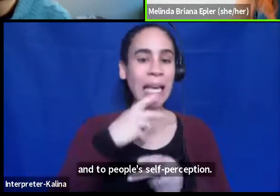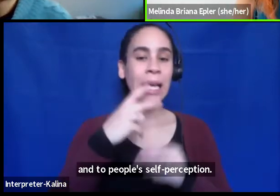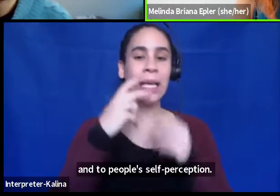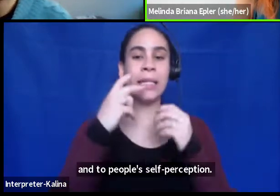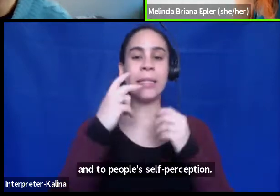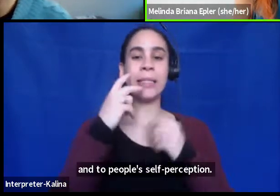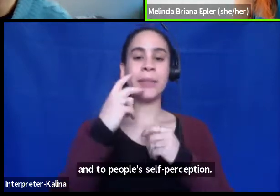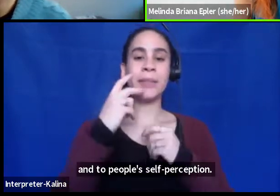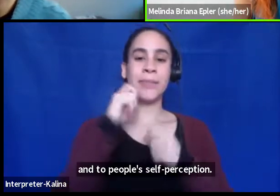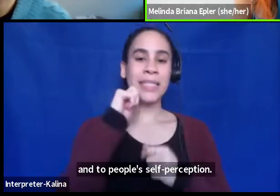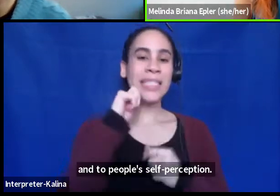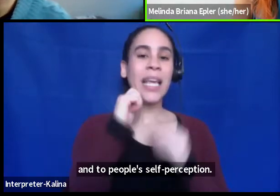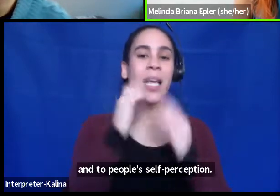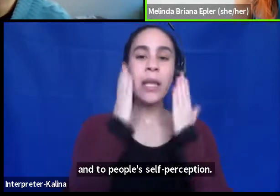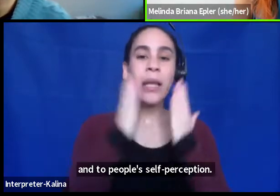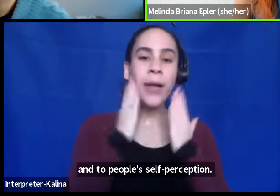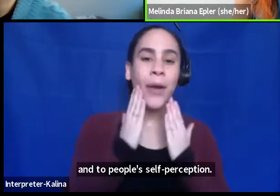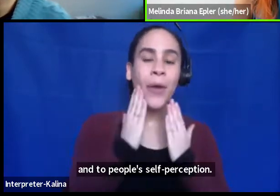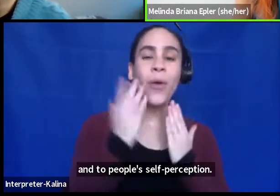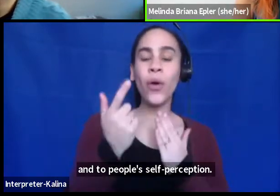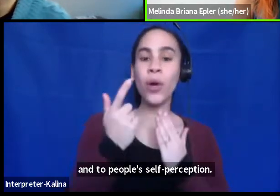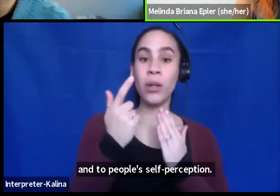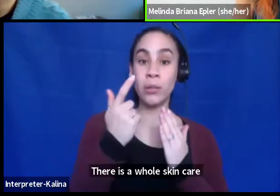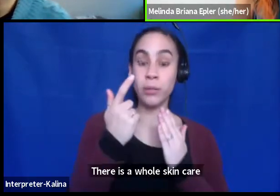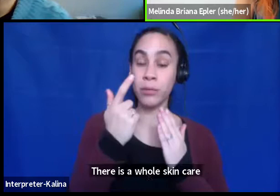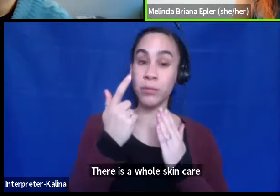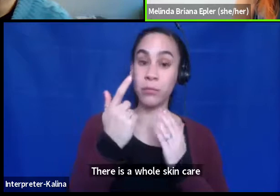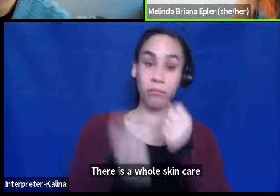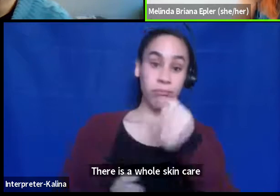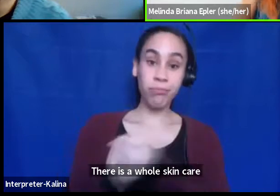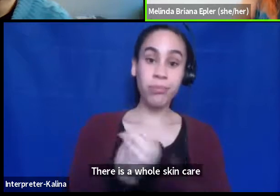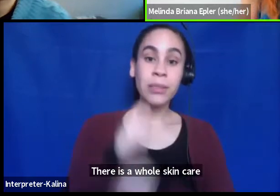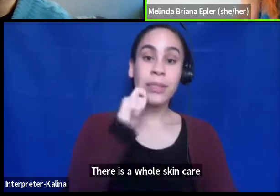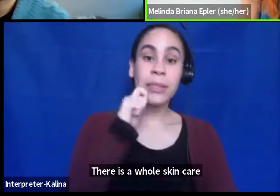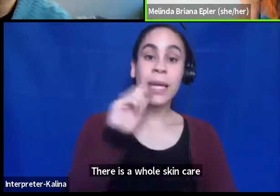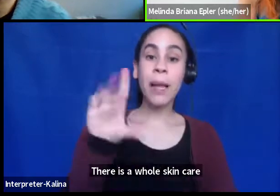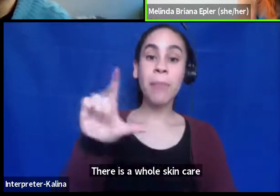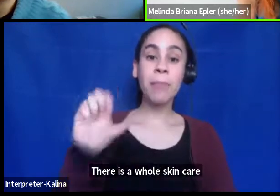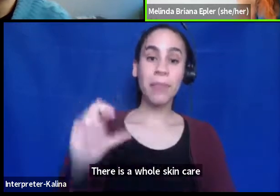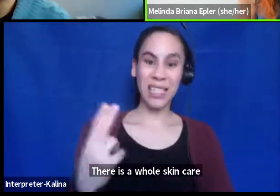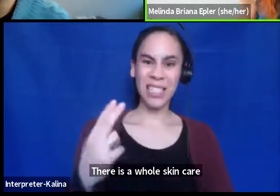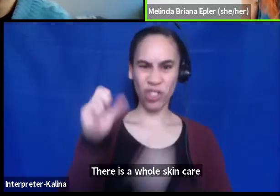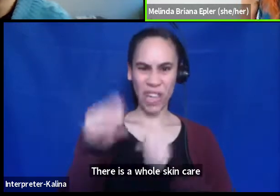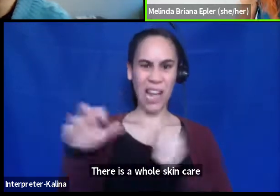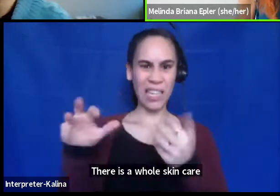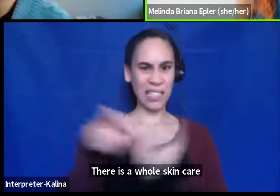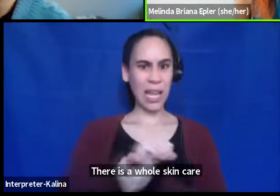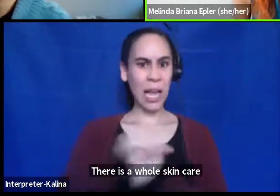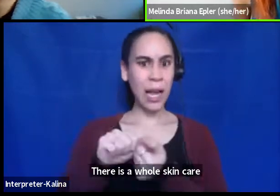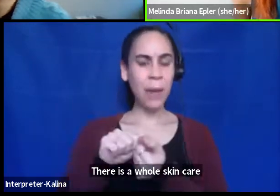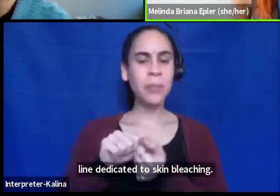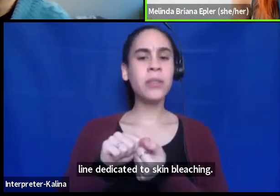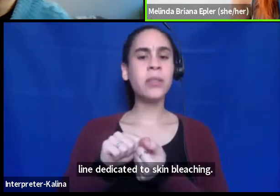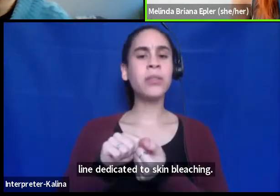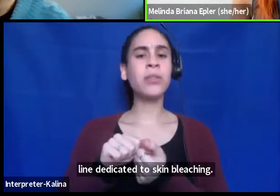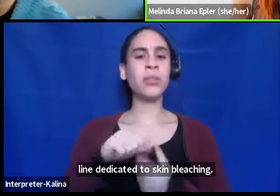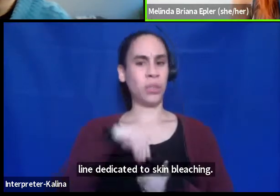and it can really be really damaging internally for somebody.